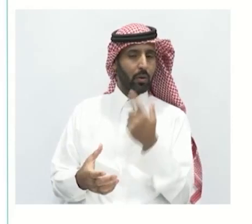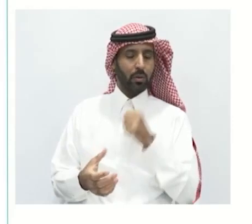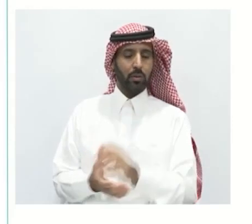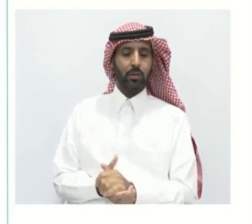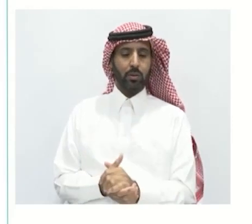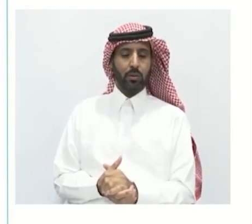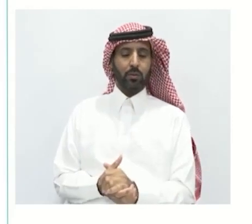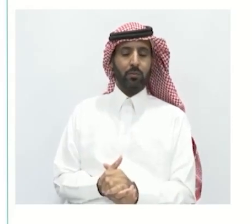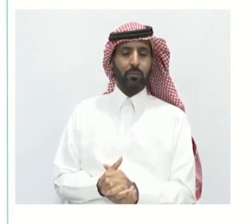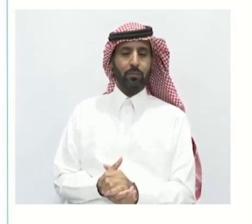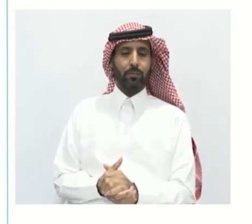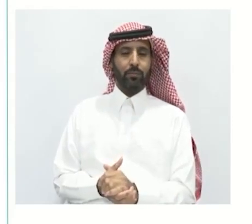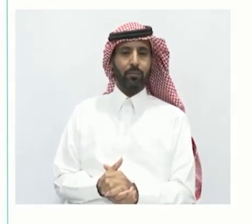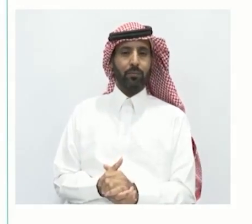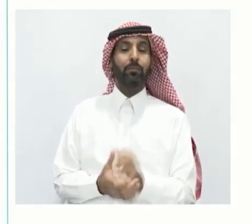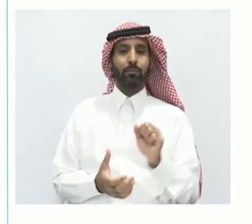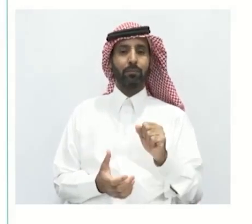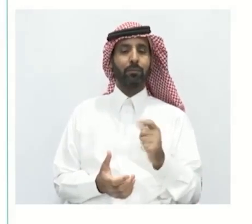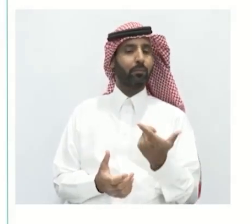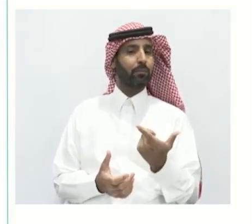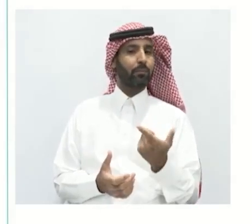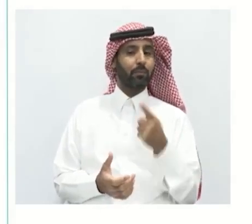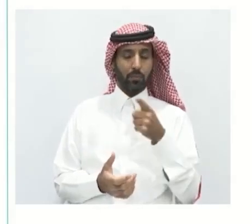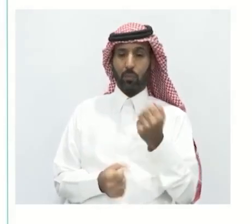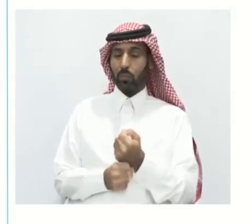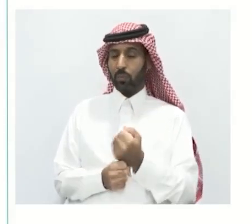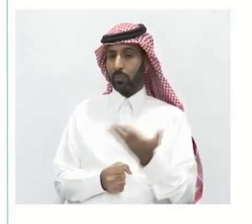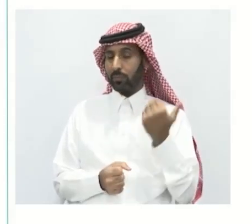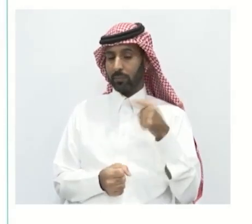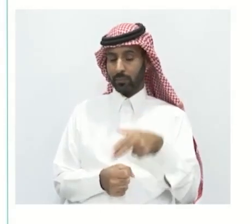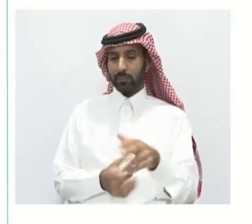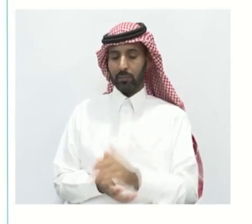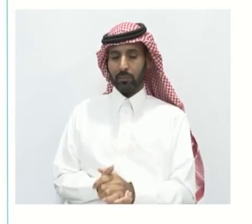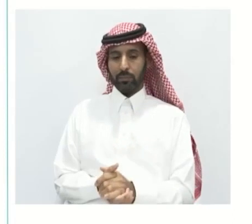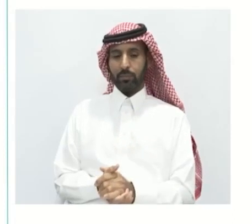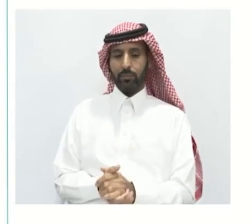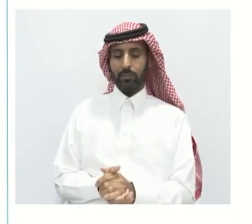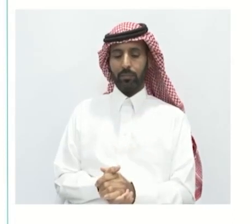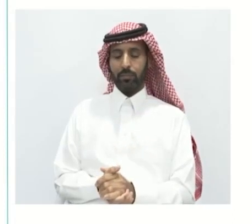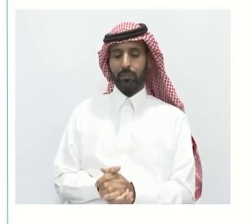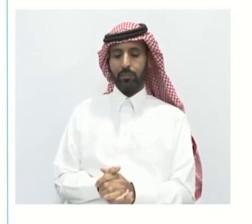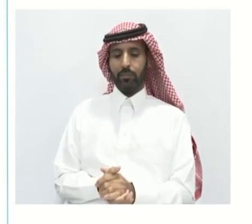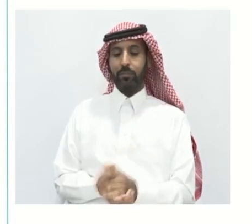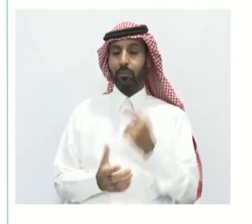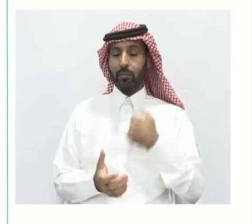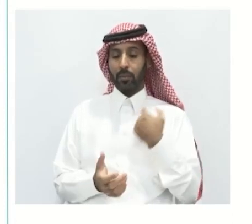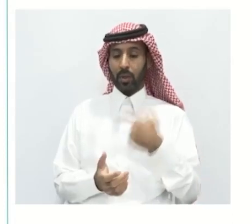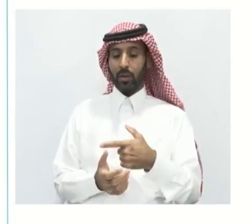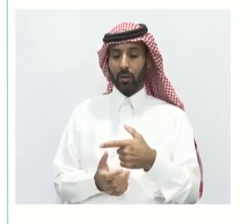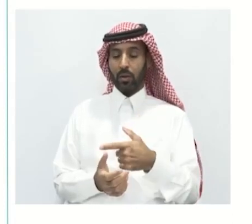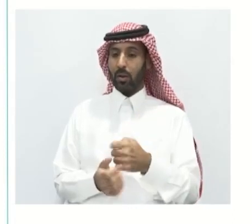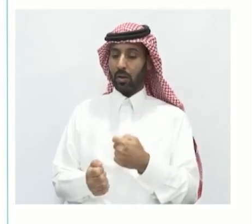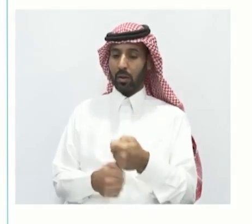Mr. Wilkinson? Yes, what did you buy at the supermarket, Mr. Wilkinson? He said, I